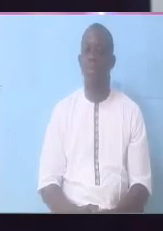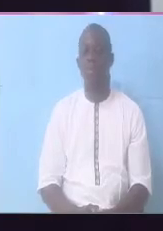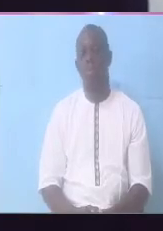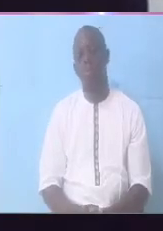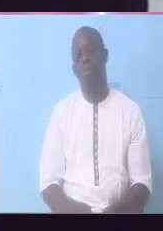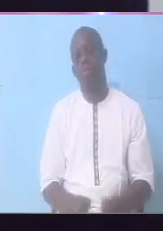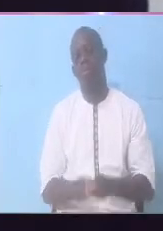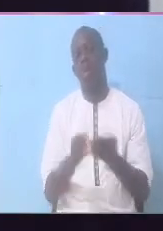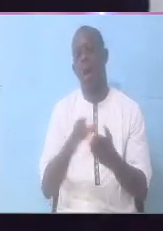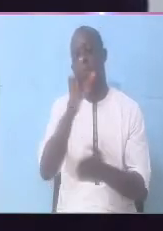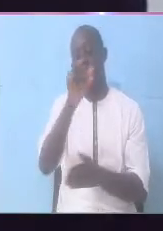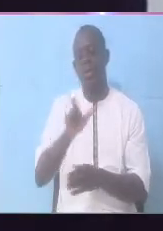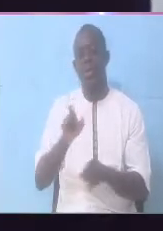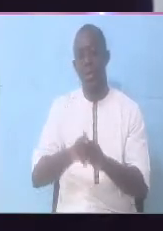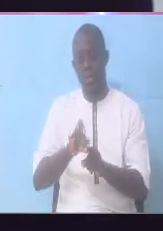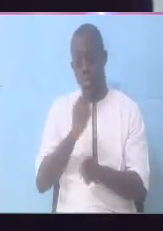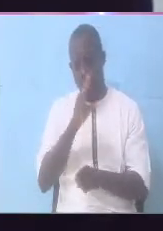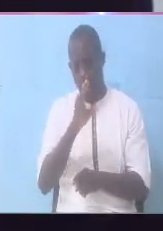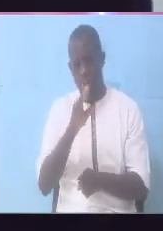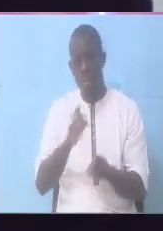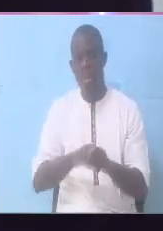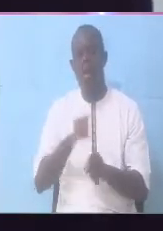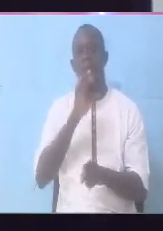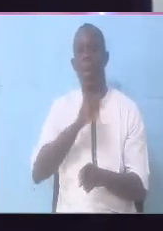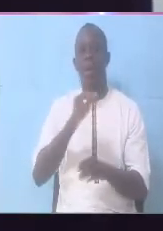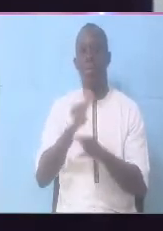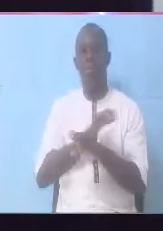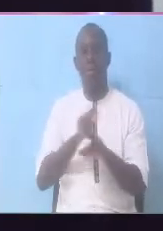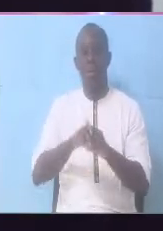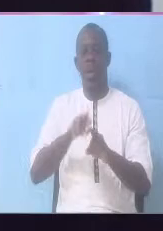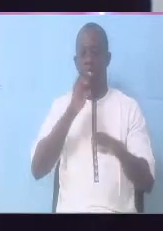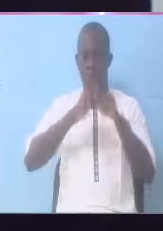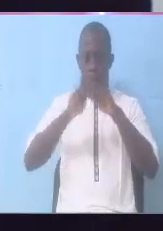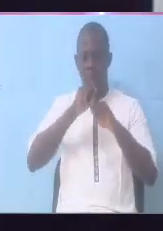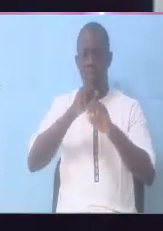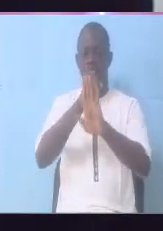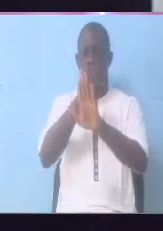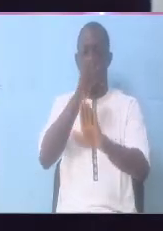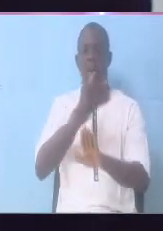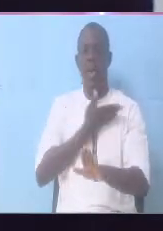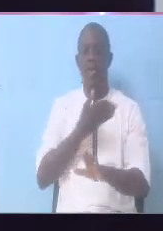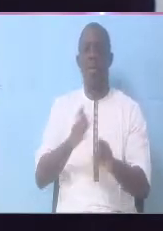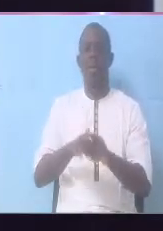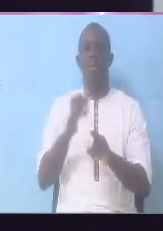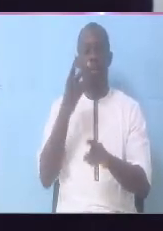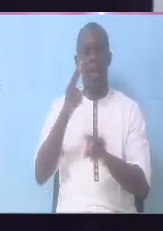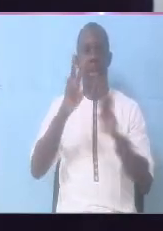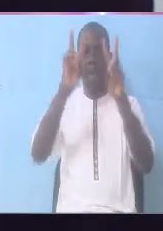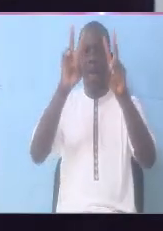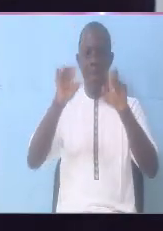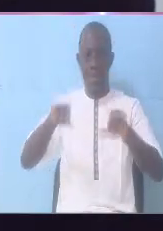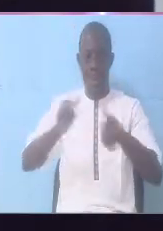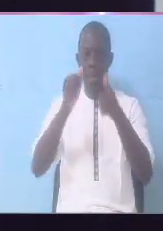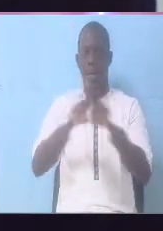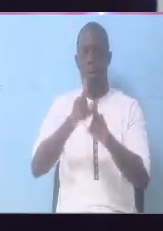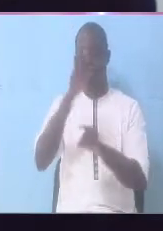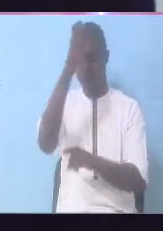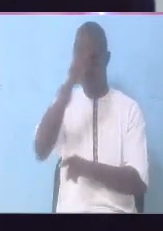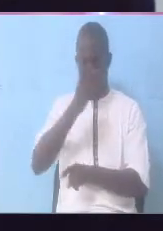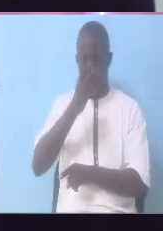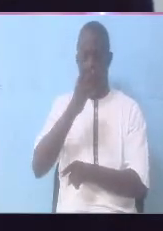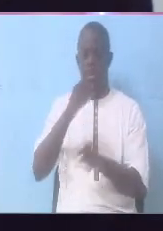so he said they did because they said the man was spiritually gifted, but then Yajame I can feel he started getting angry. He said to me, Saihou, I know the